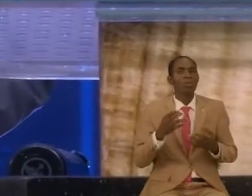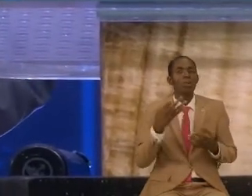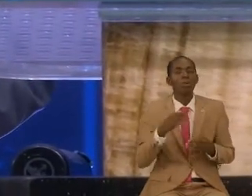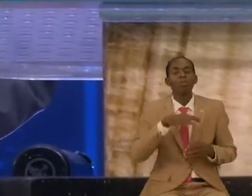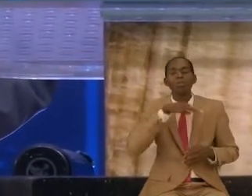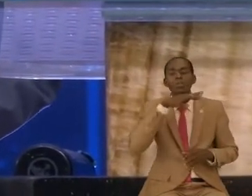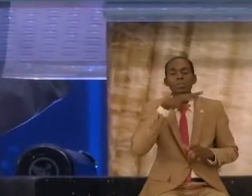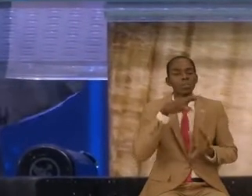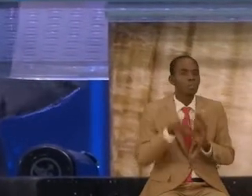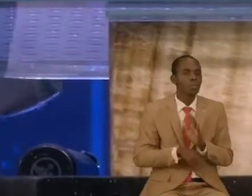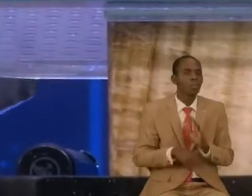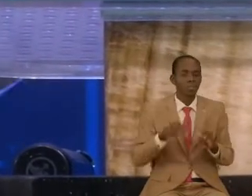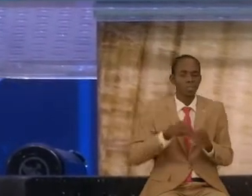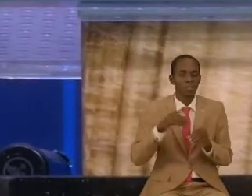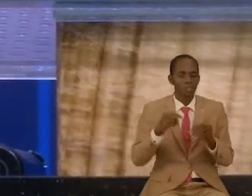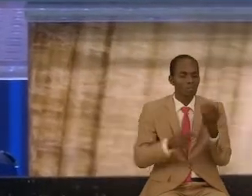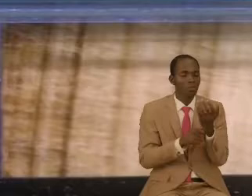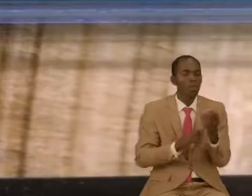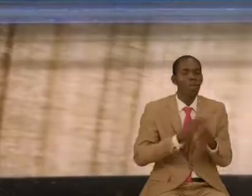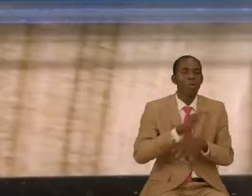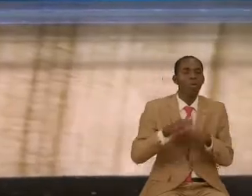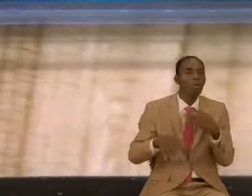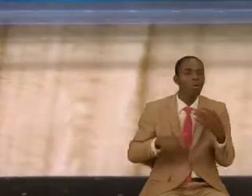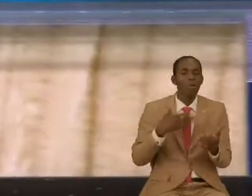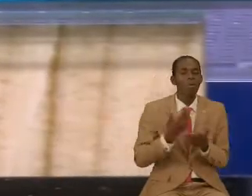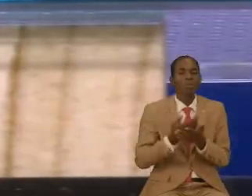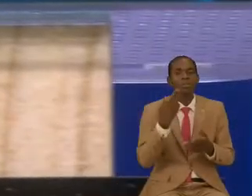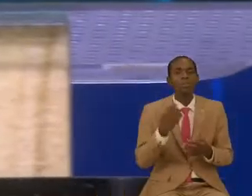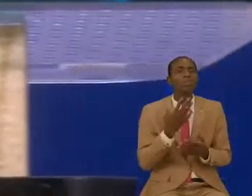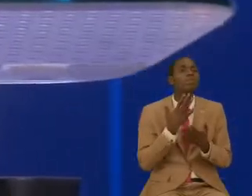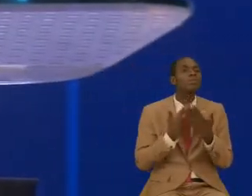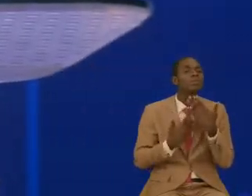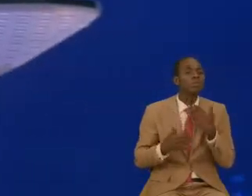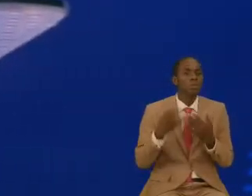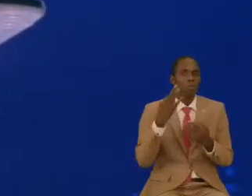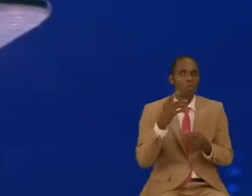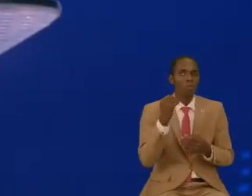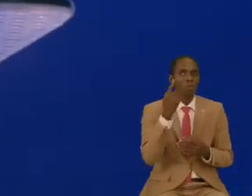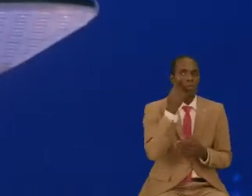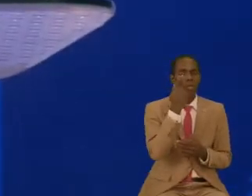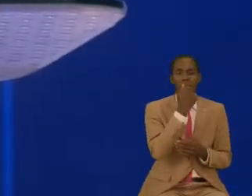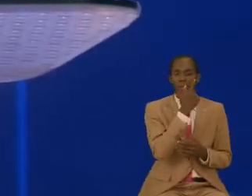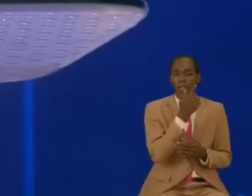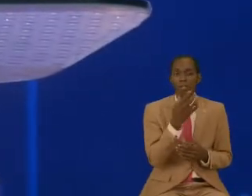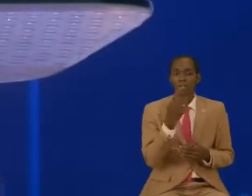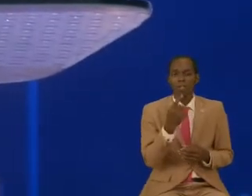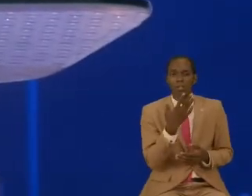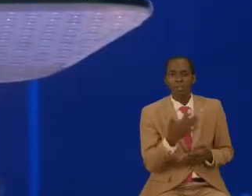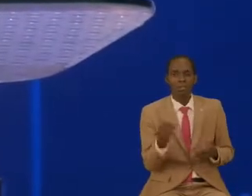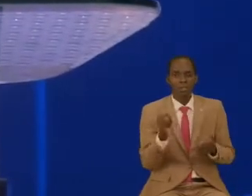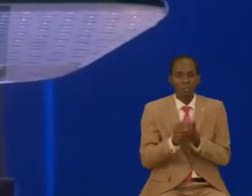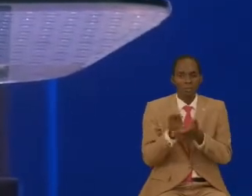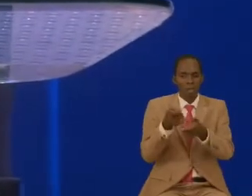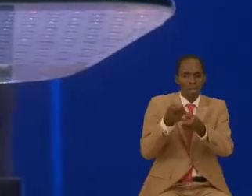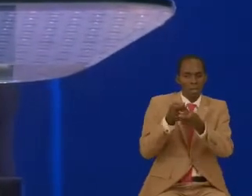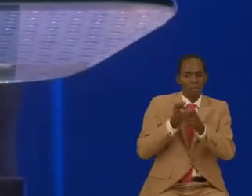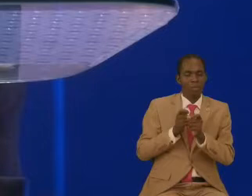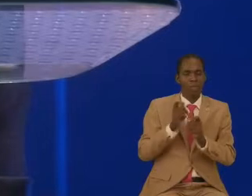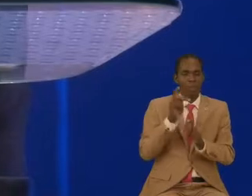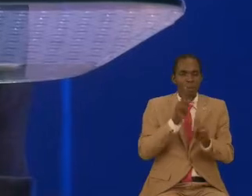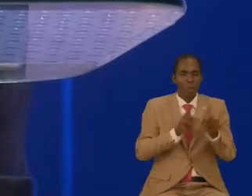defilement in the flesh, and all the lust of the eyes, the things that attract